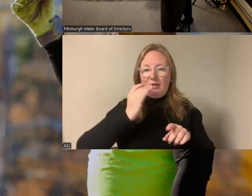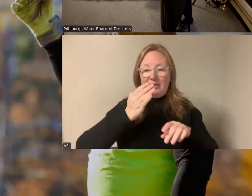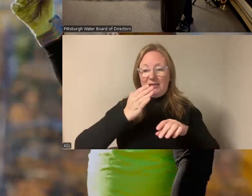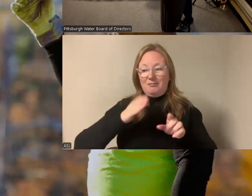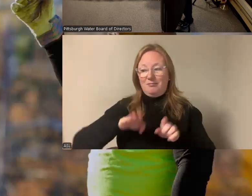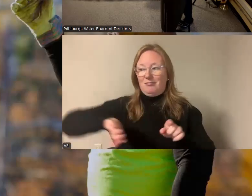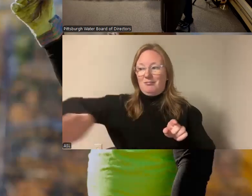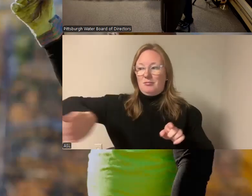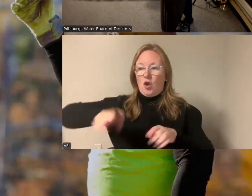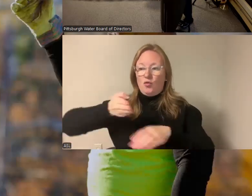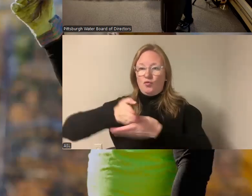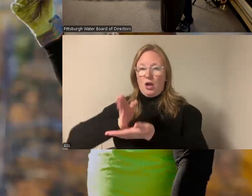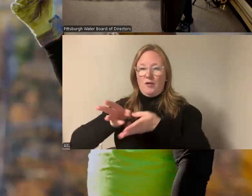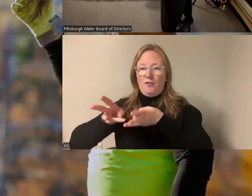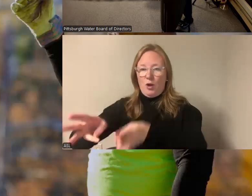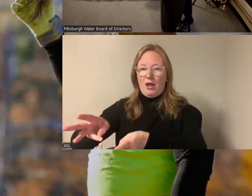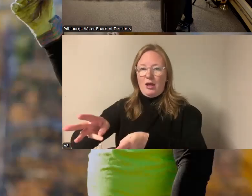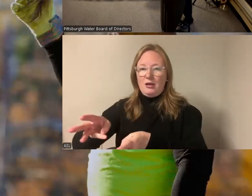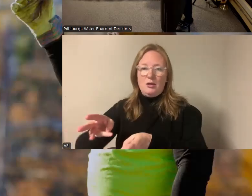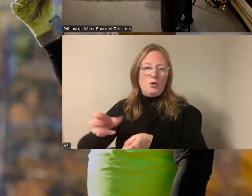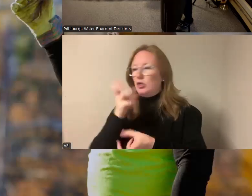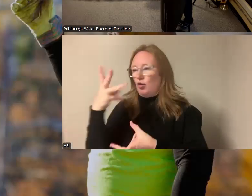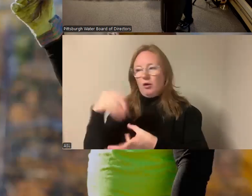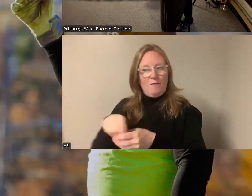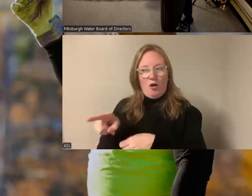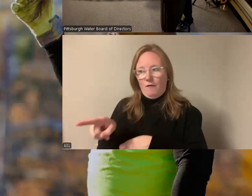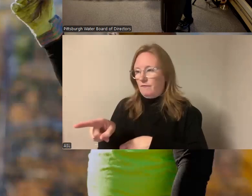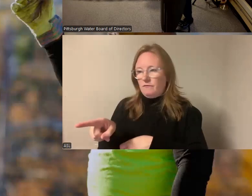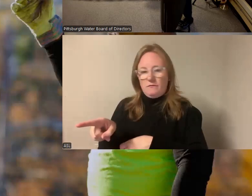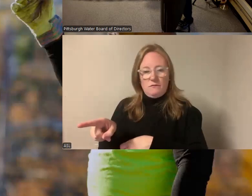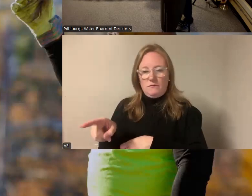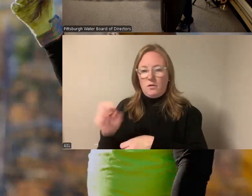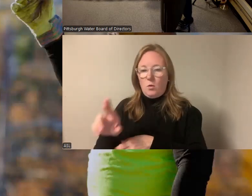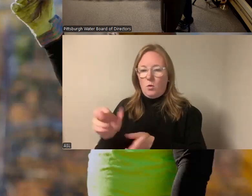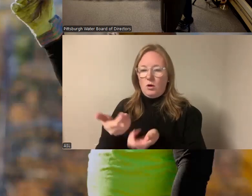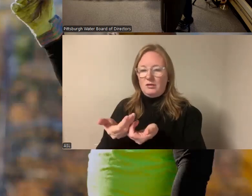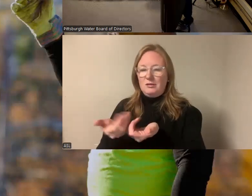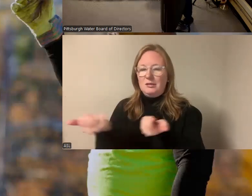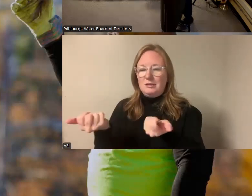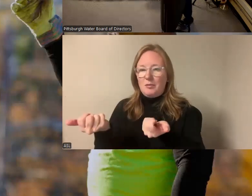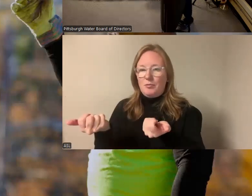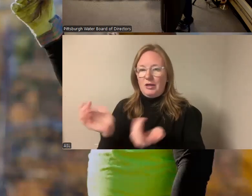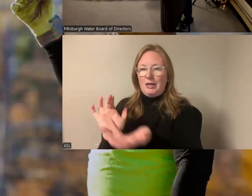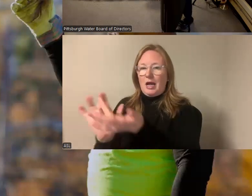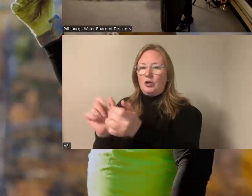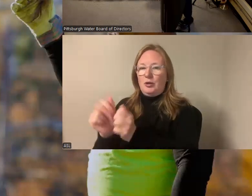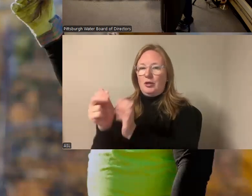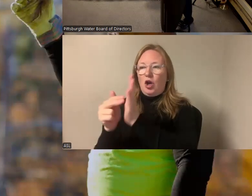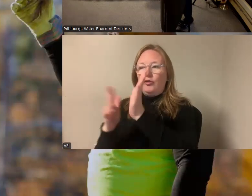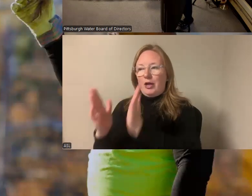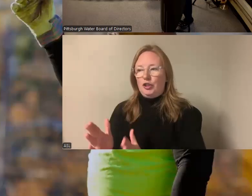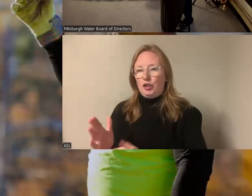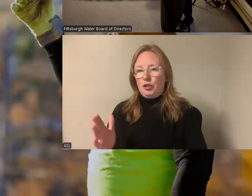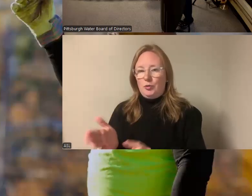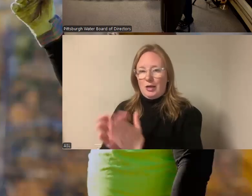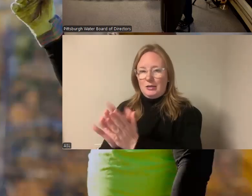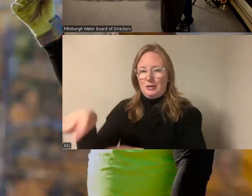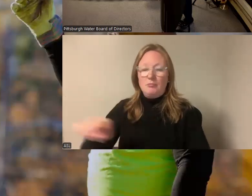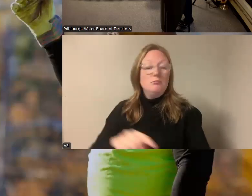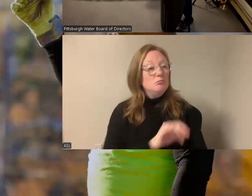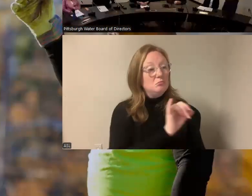that is something that we either do not get involved with or it's a separate outreach with the contractor.